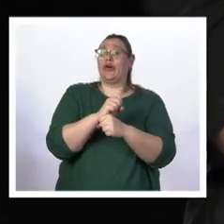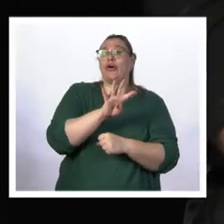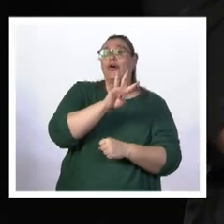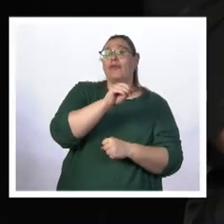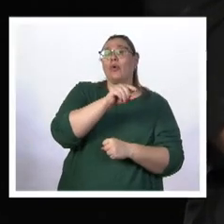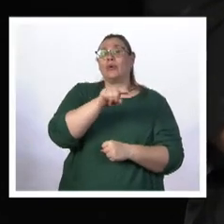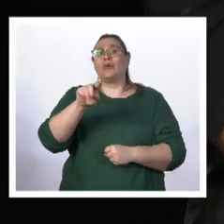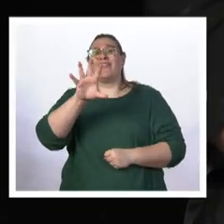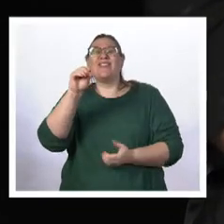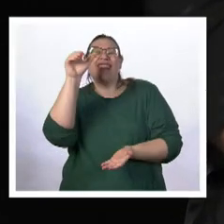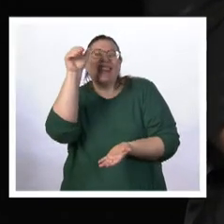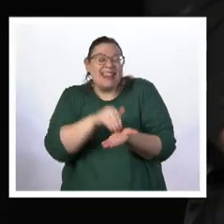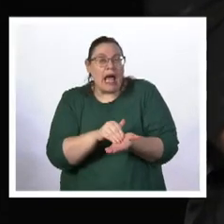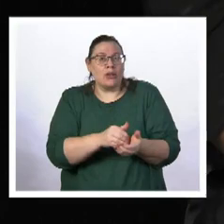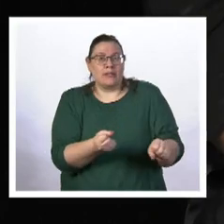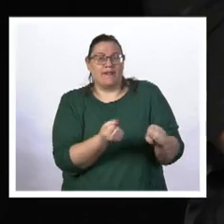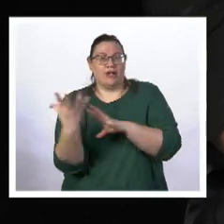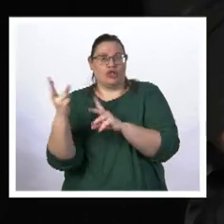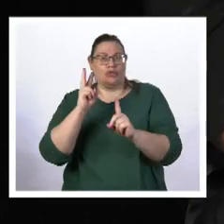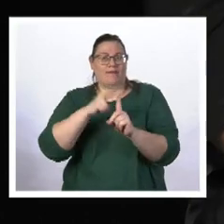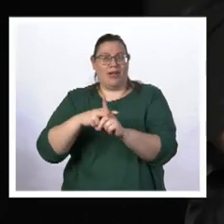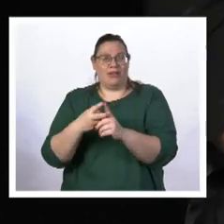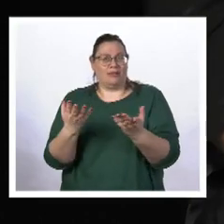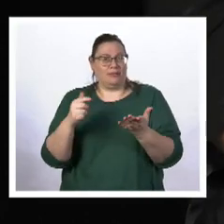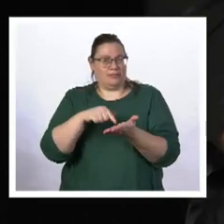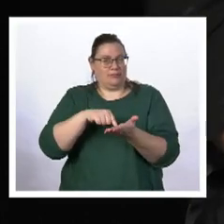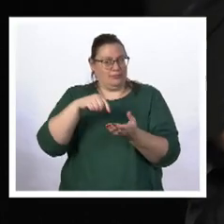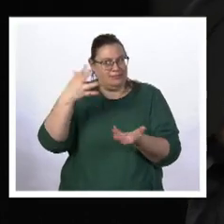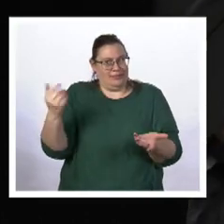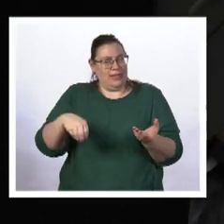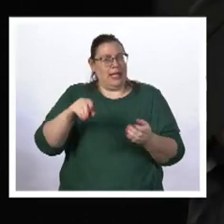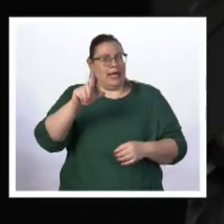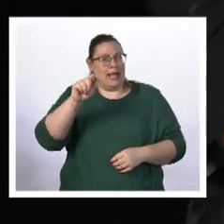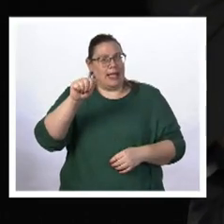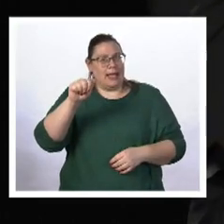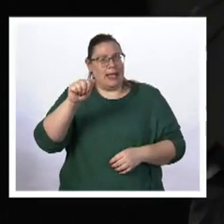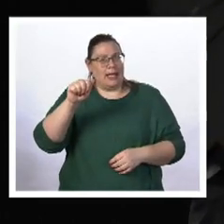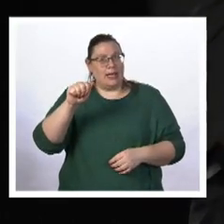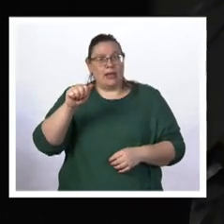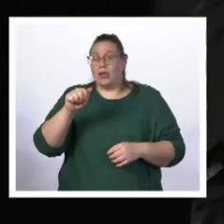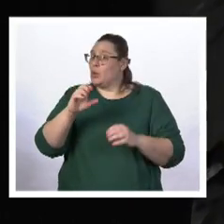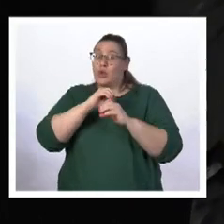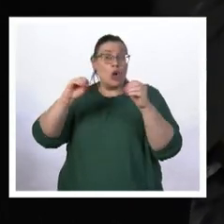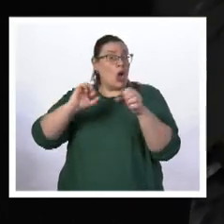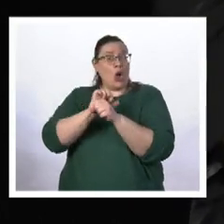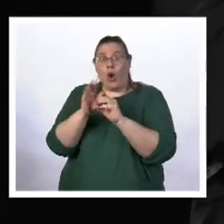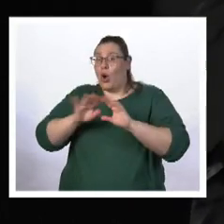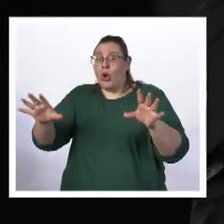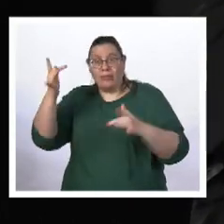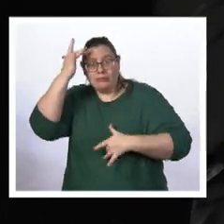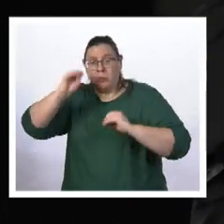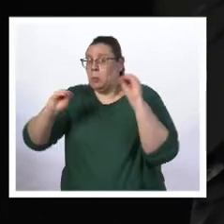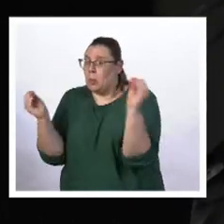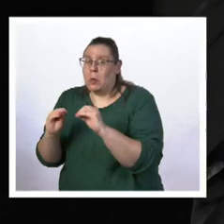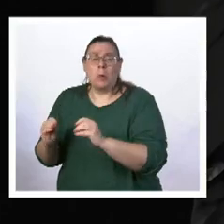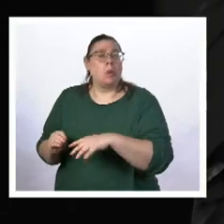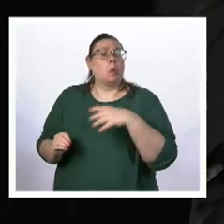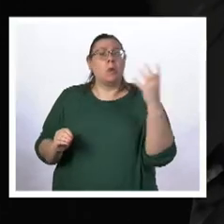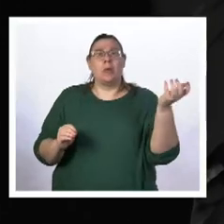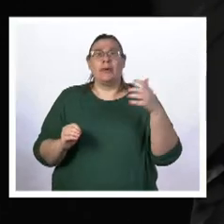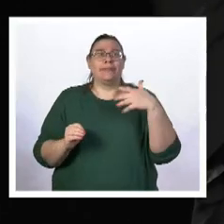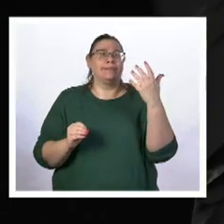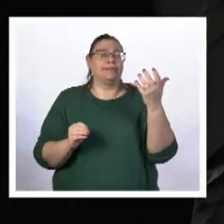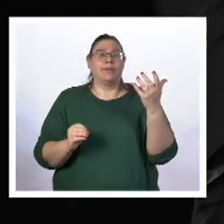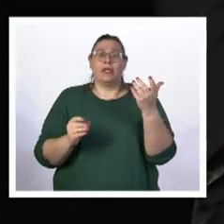and 50,000 evictions are filed in Los Angeles County. That's without a pandemic. That's without, you know, the